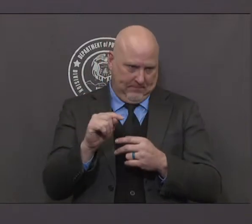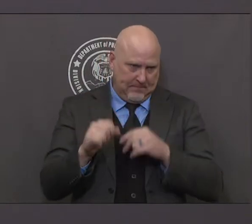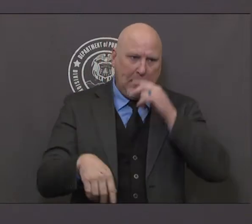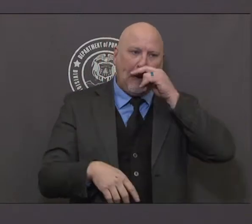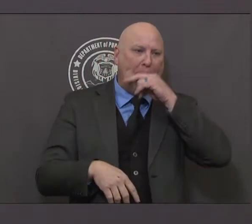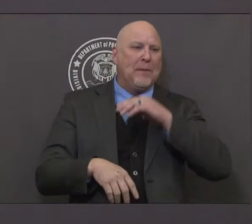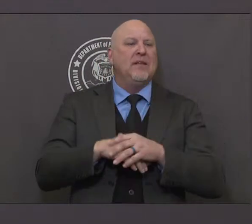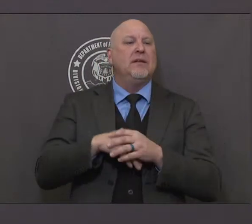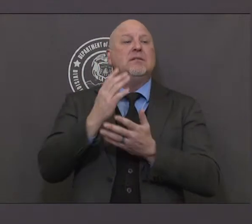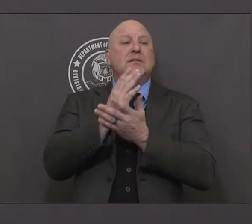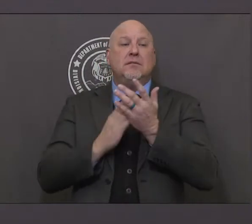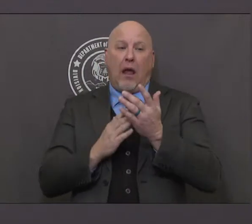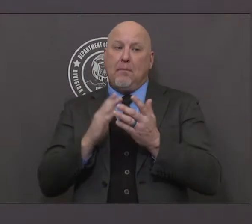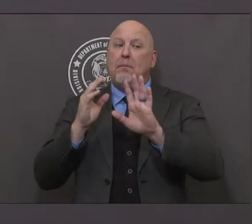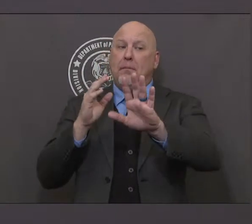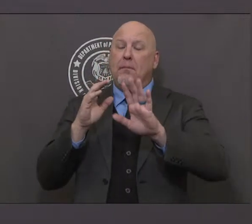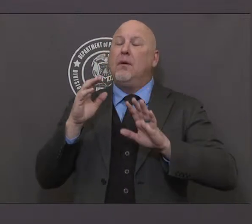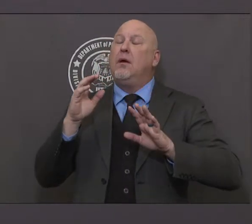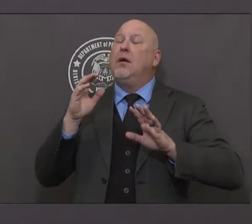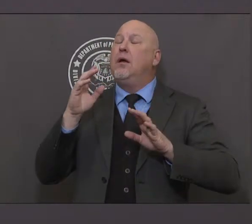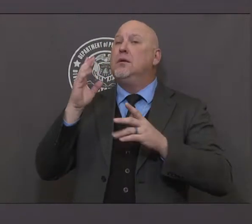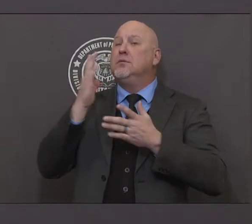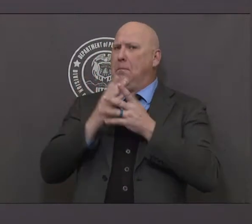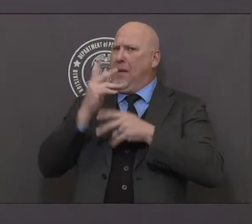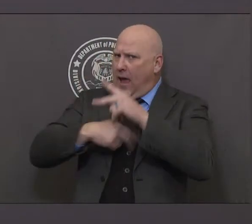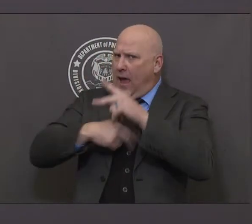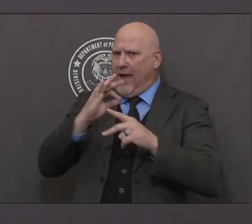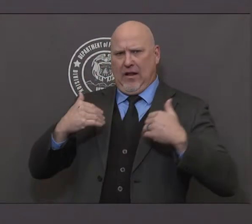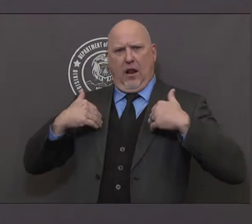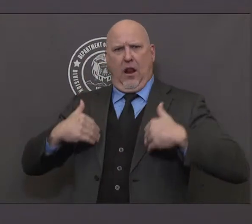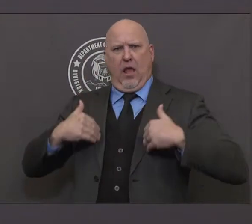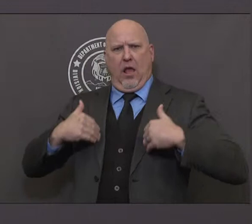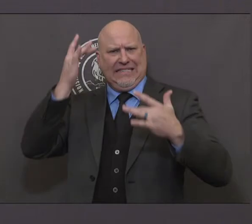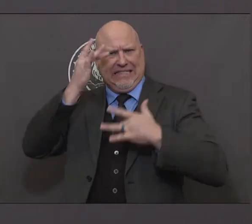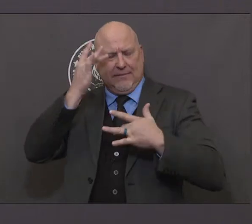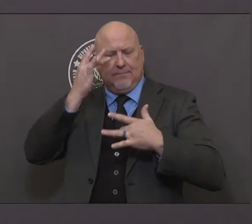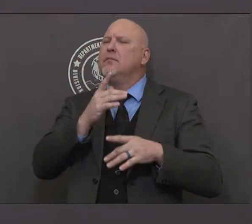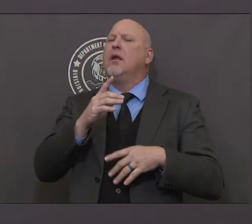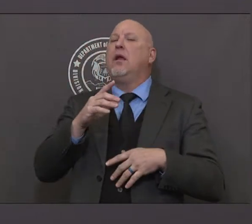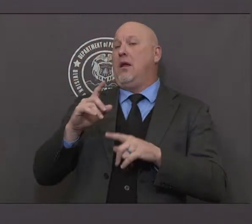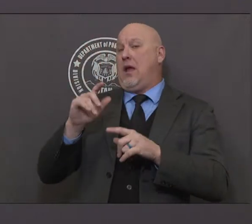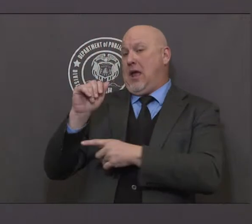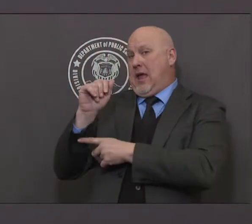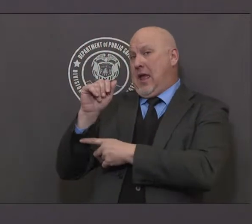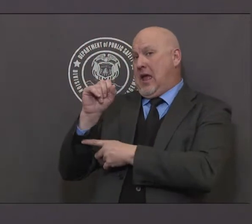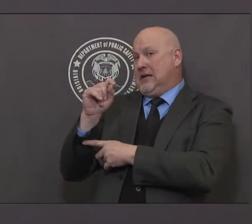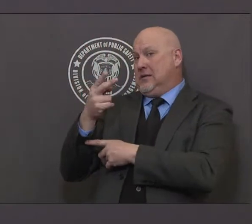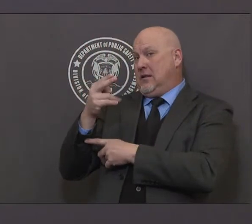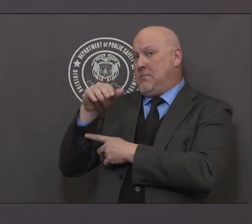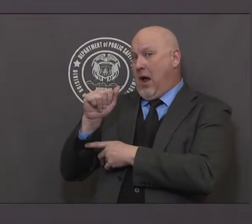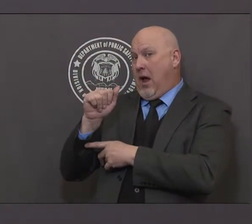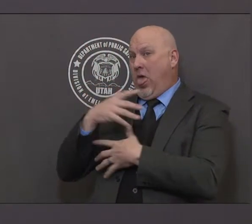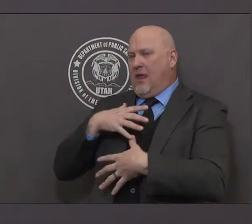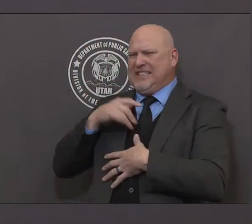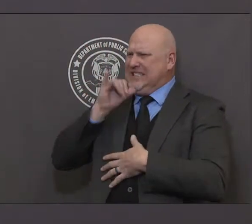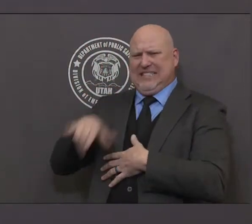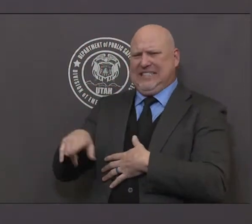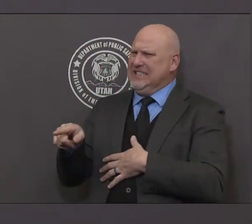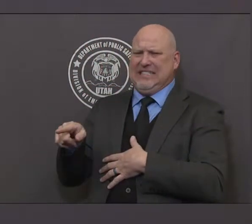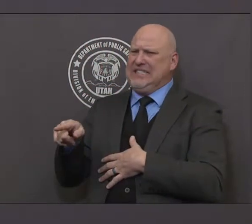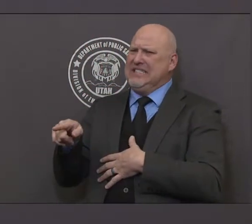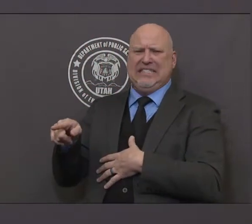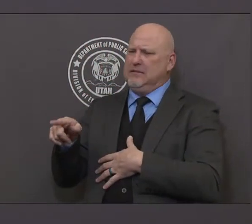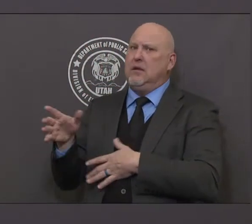asthma, neurologic conditions that impair respiratory function, including Down syndrome, multiple sclerosis,